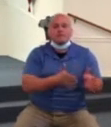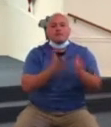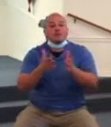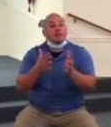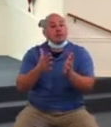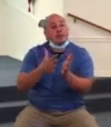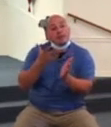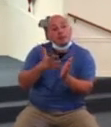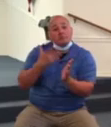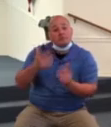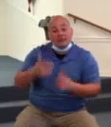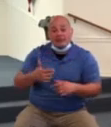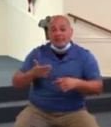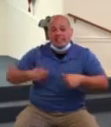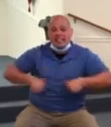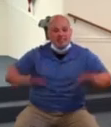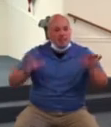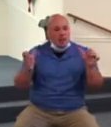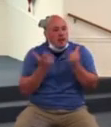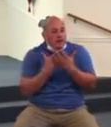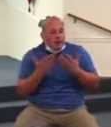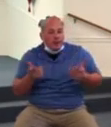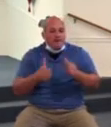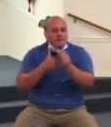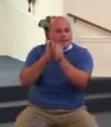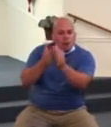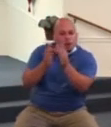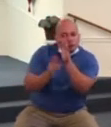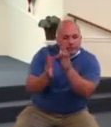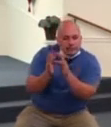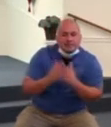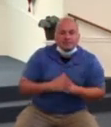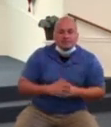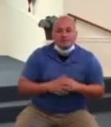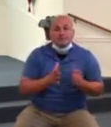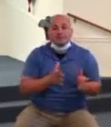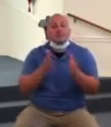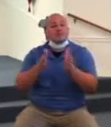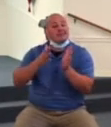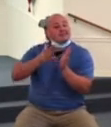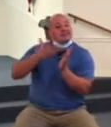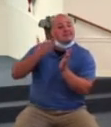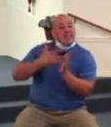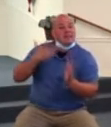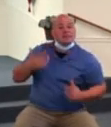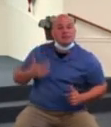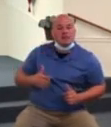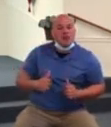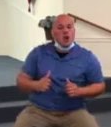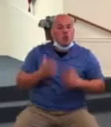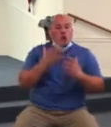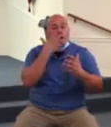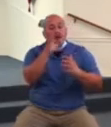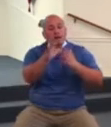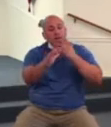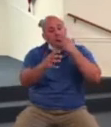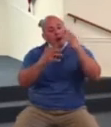God. Sometimes it looks like crying out to the Lord for mercy and refusing to be silenced until he helps